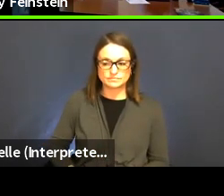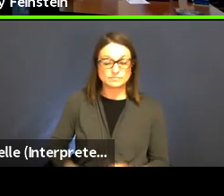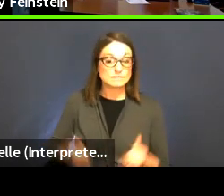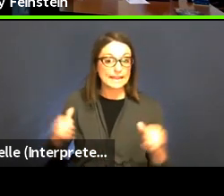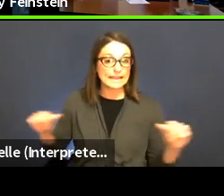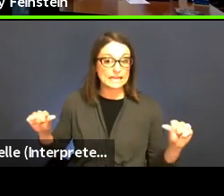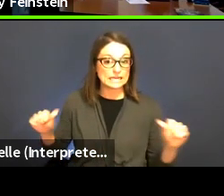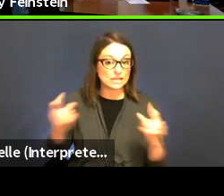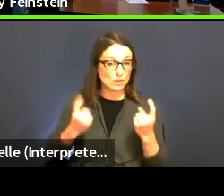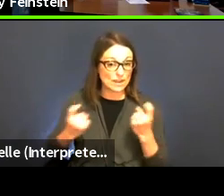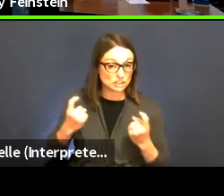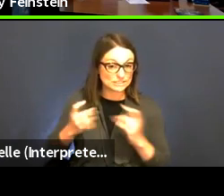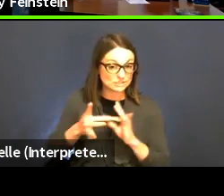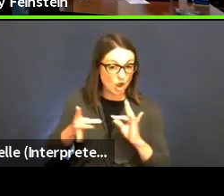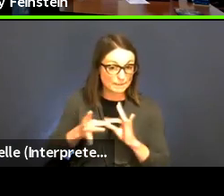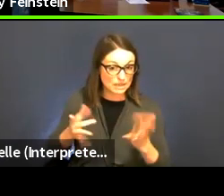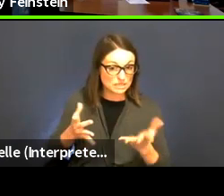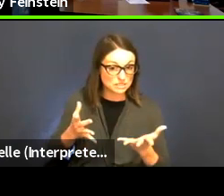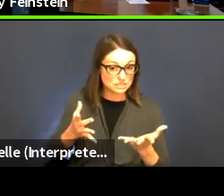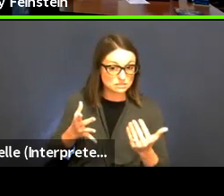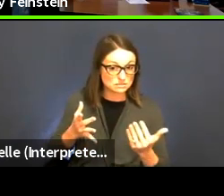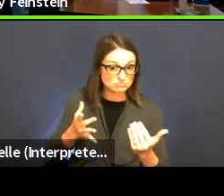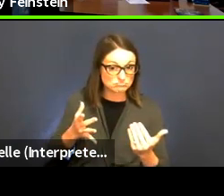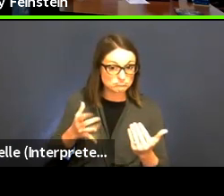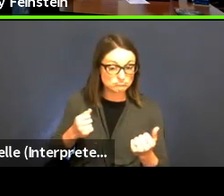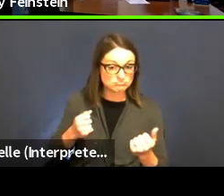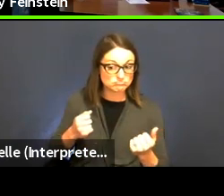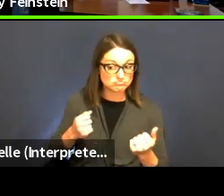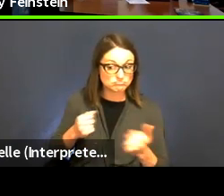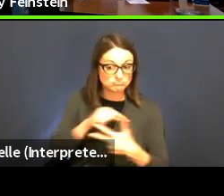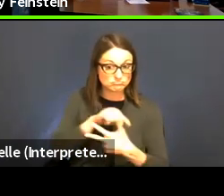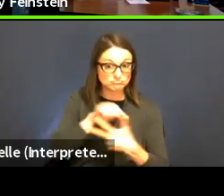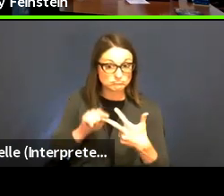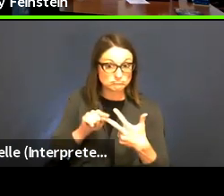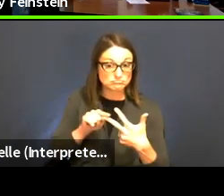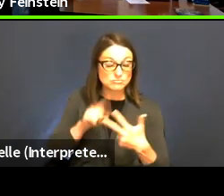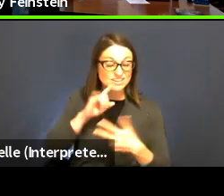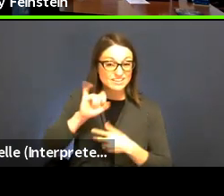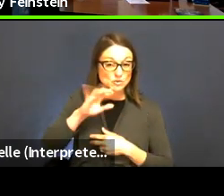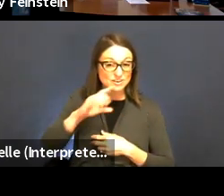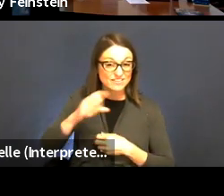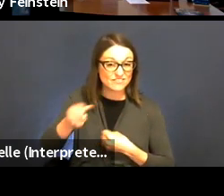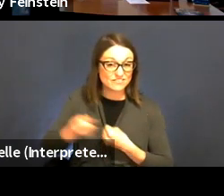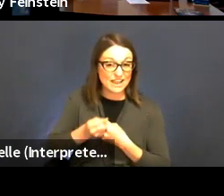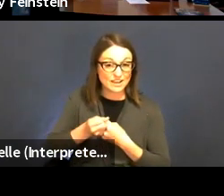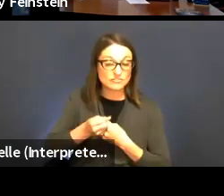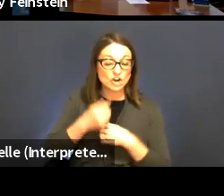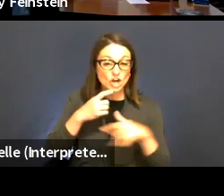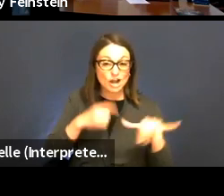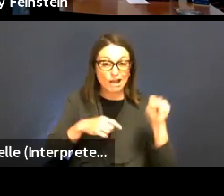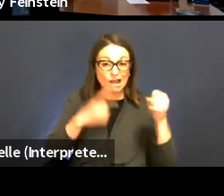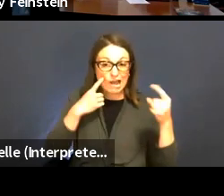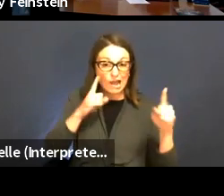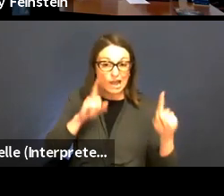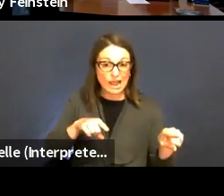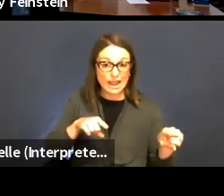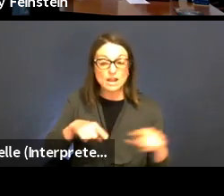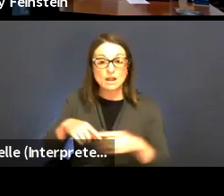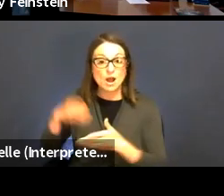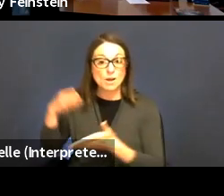Any questions, comments? All those in favor, aye? Aye.